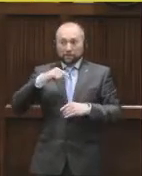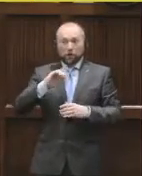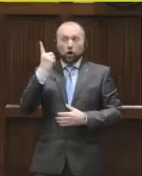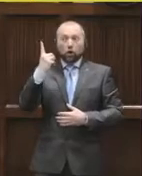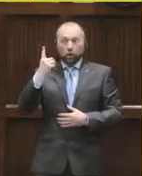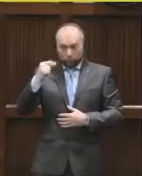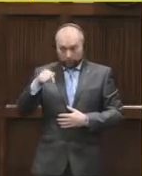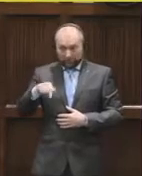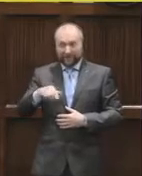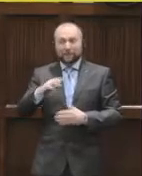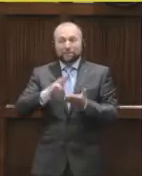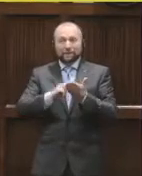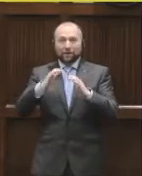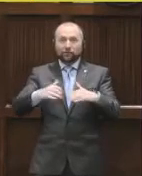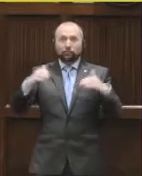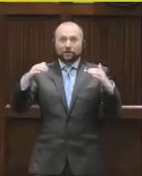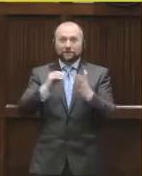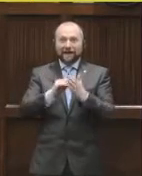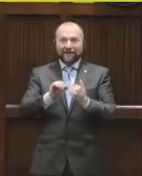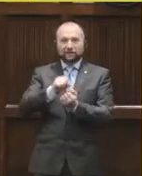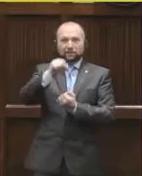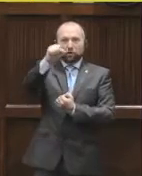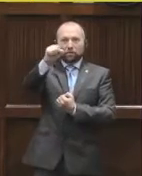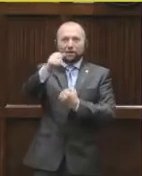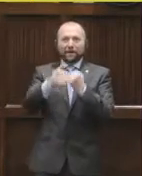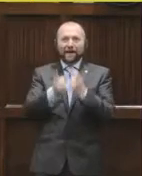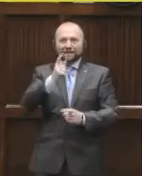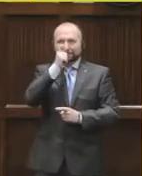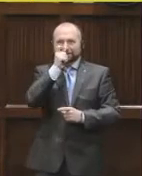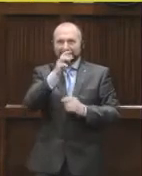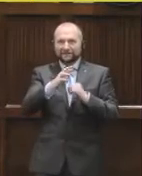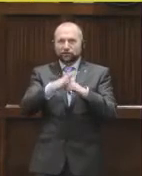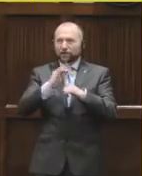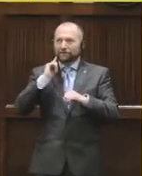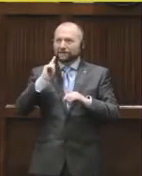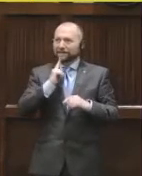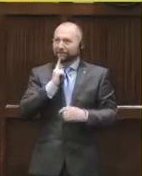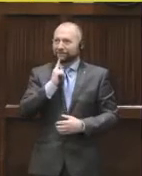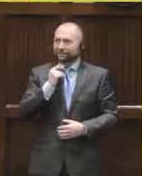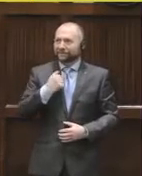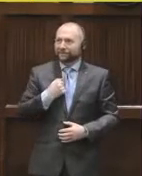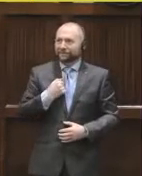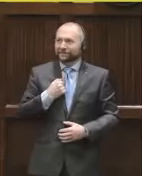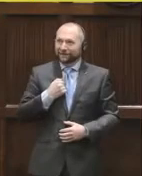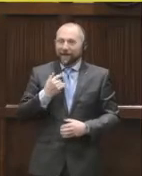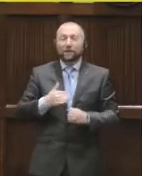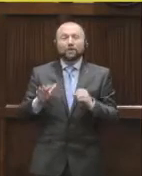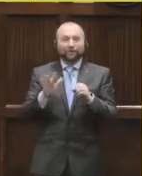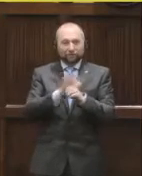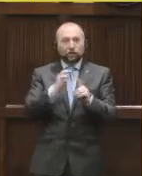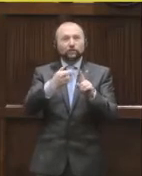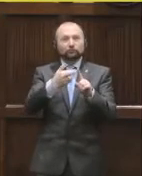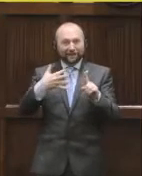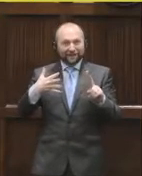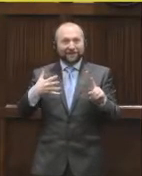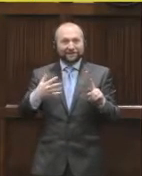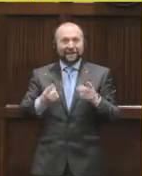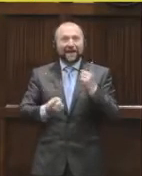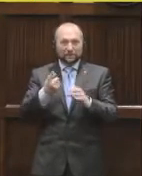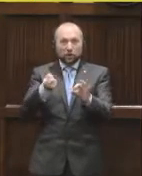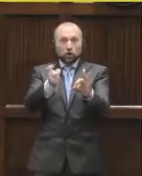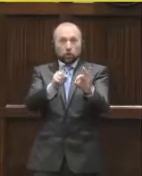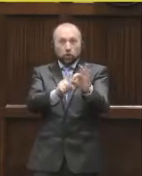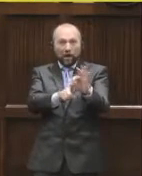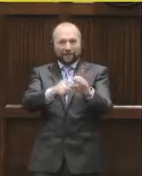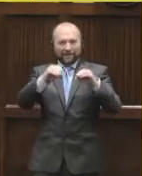of the deaf. I am fully recognised officially as being qualified